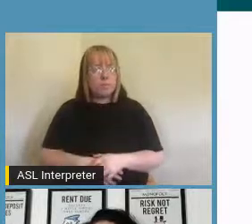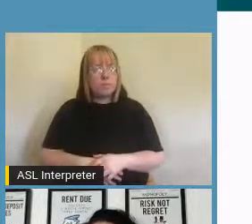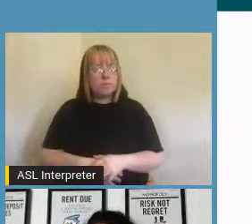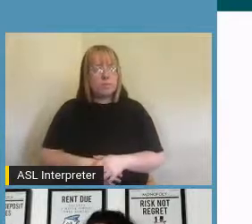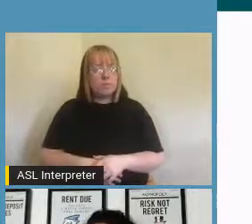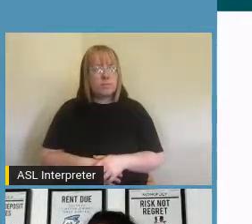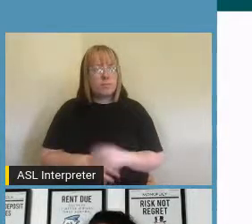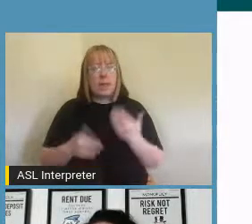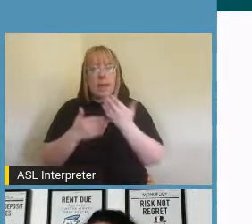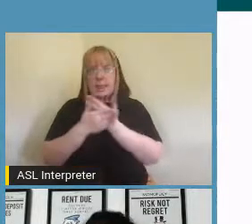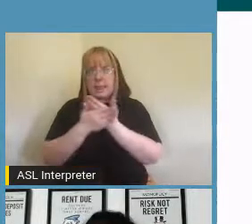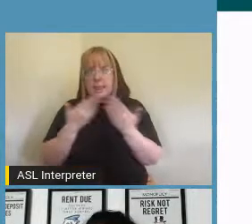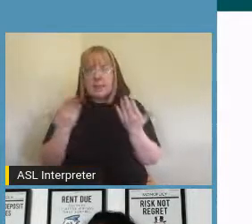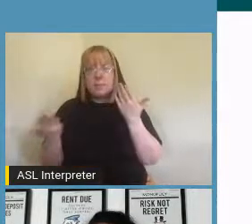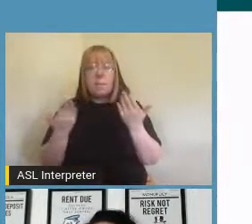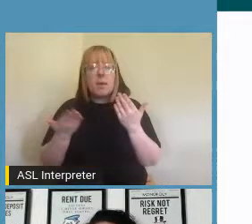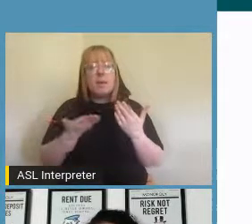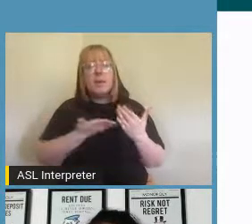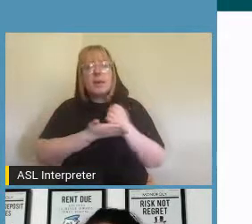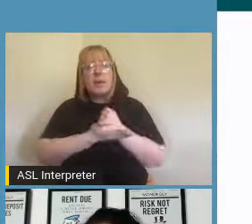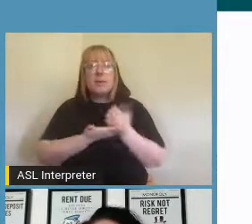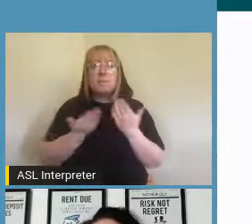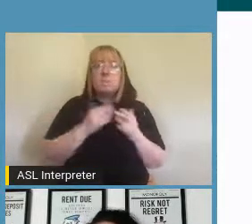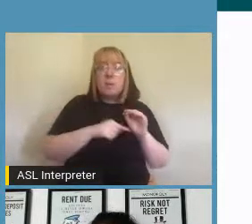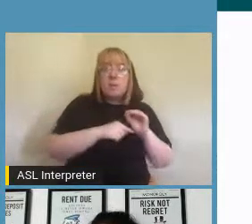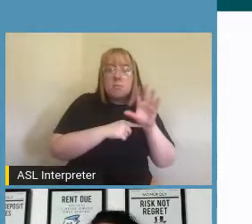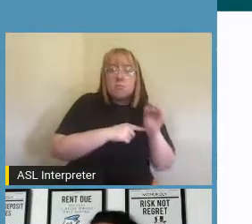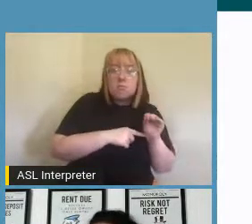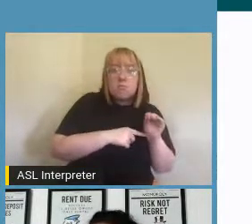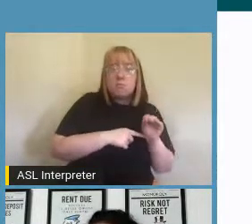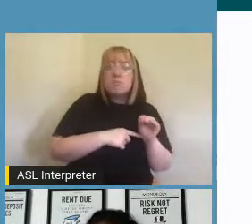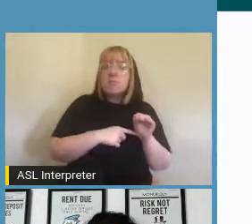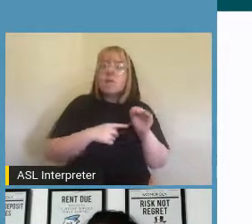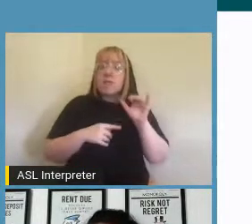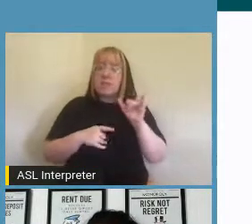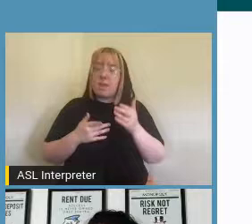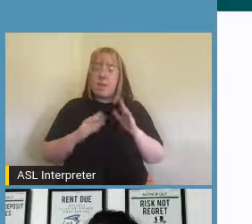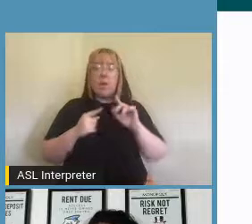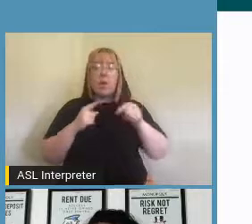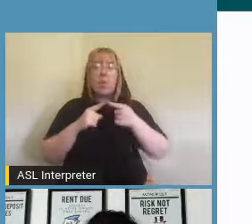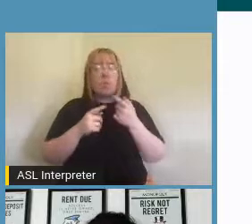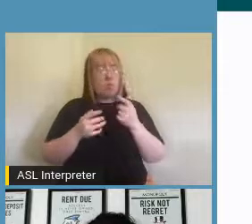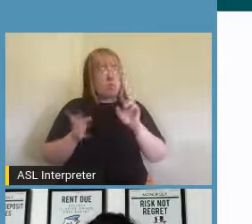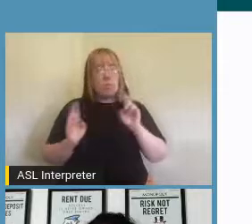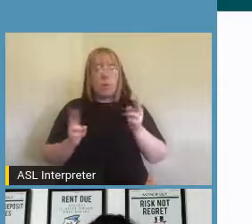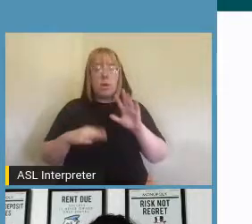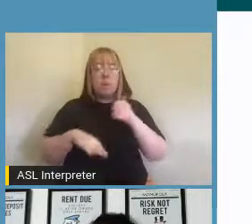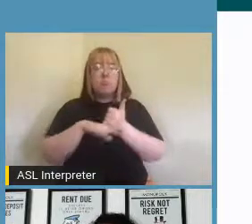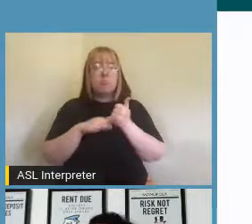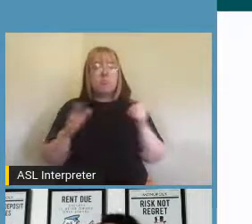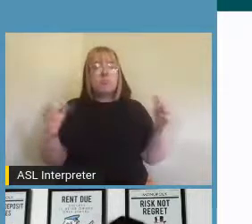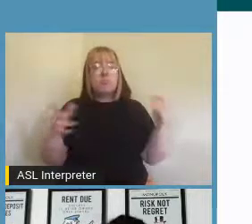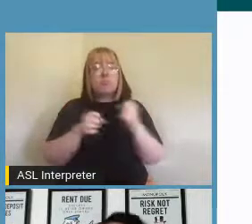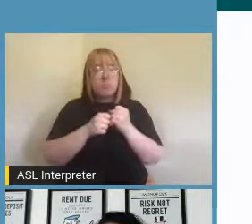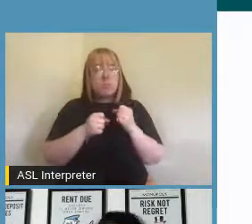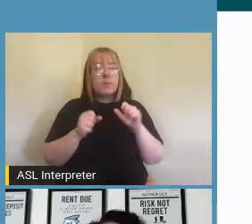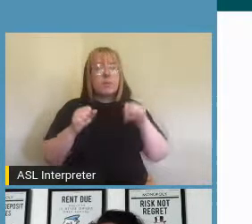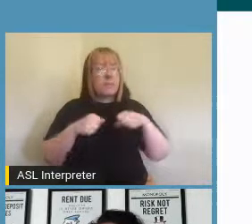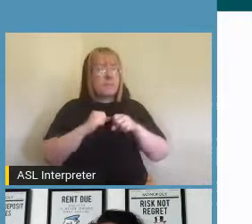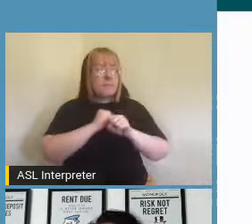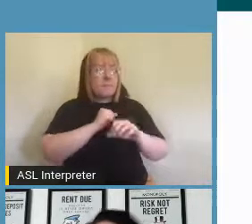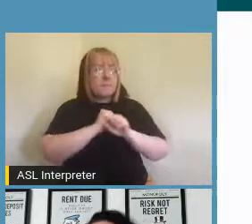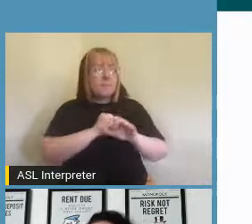need to collect or capture so that when we do create this field plan for this kind of more larger level 2